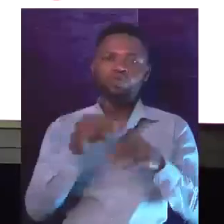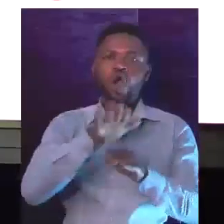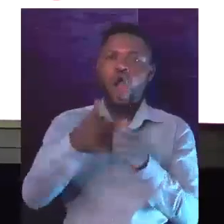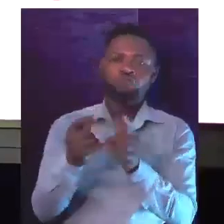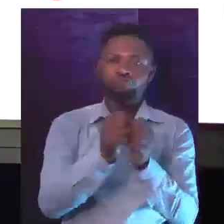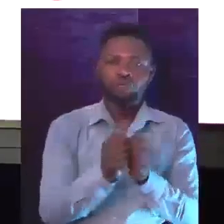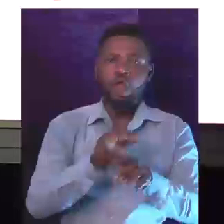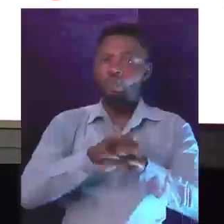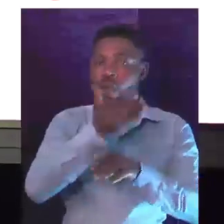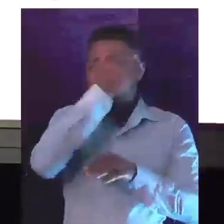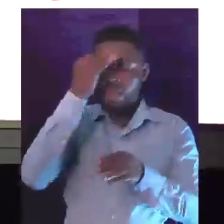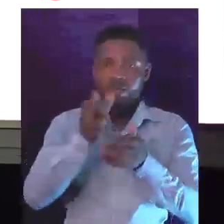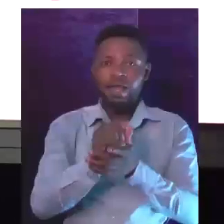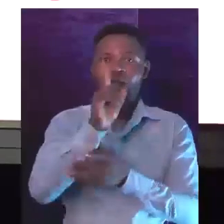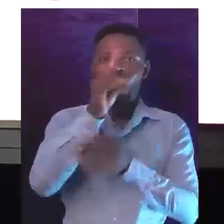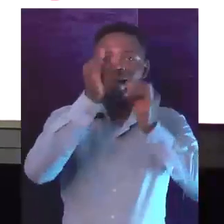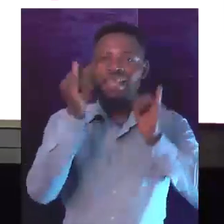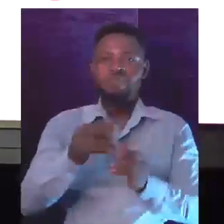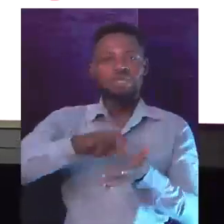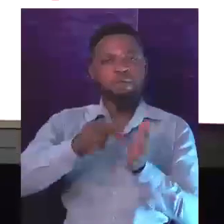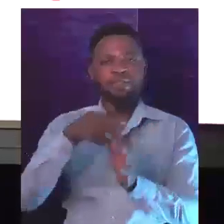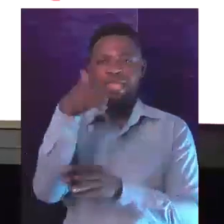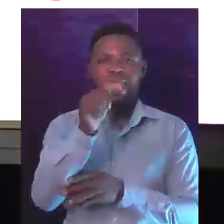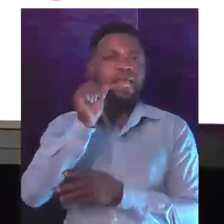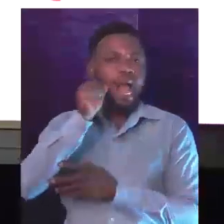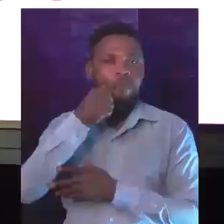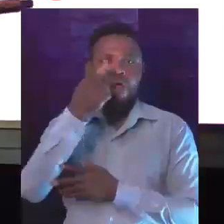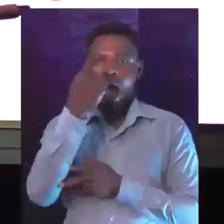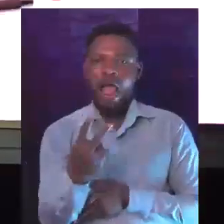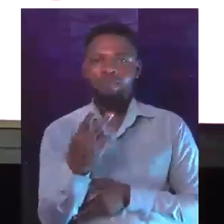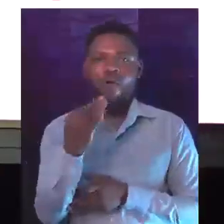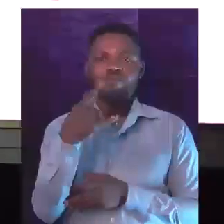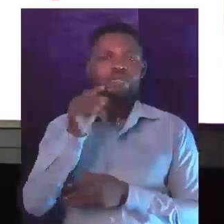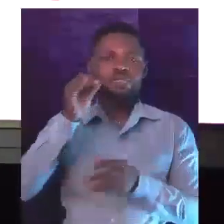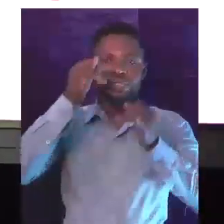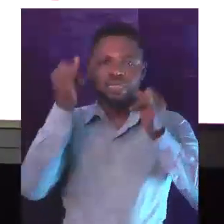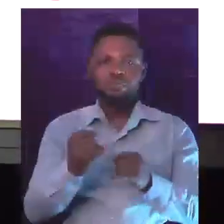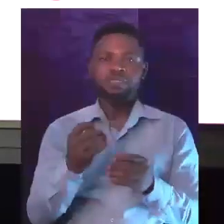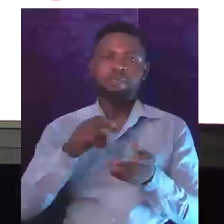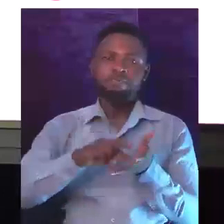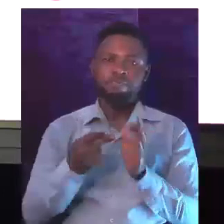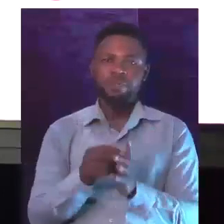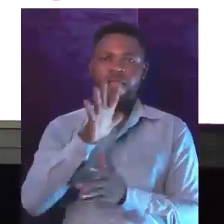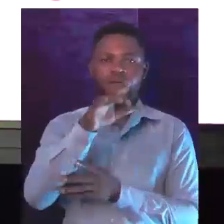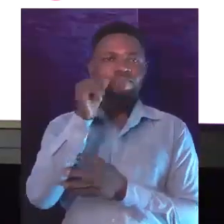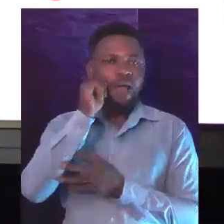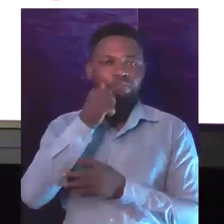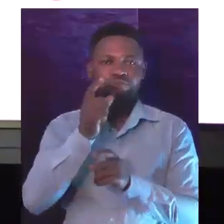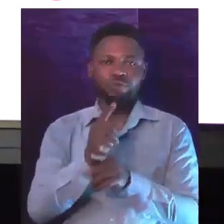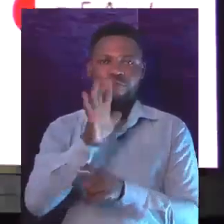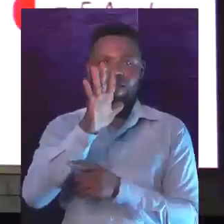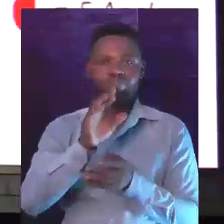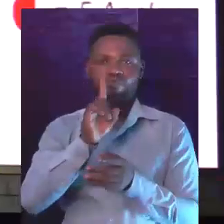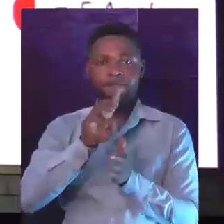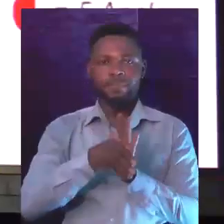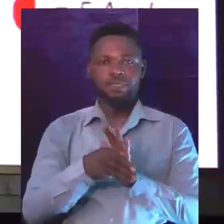also right there on the board. And do not forget that one image means 10 apples. Half of the image means 5 apples. You have just 1 minute, my friend.